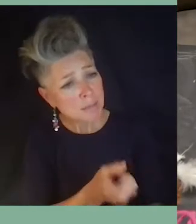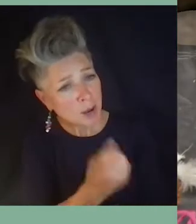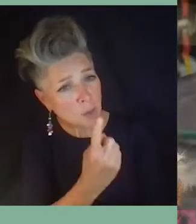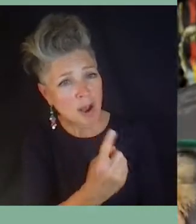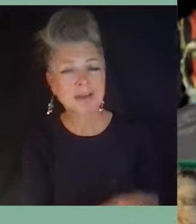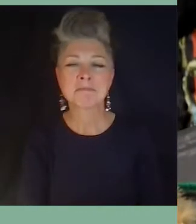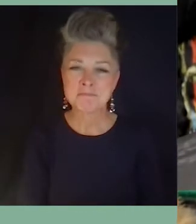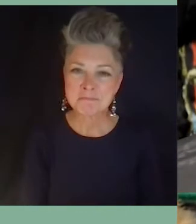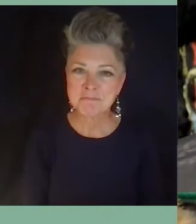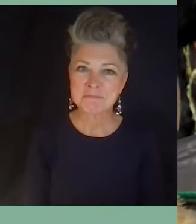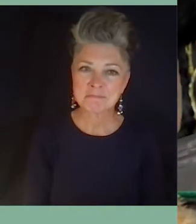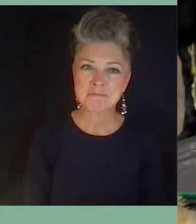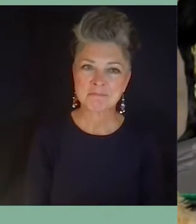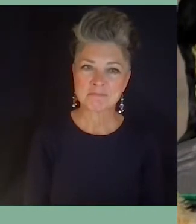so.